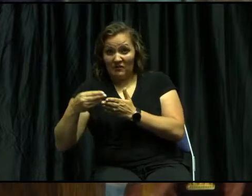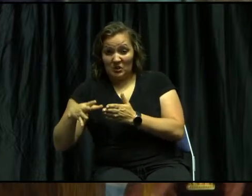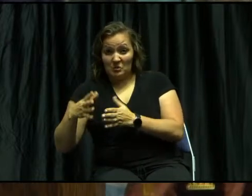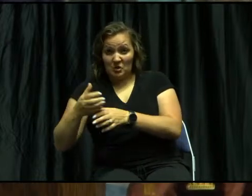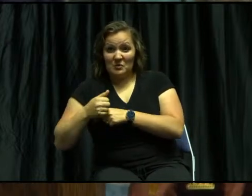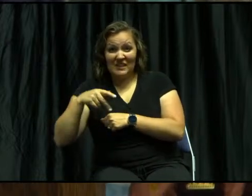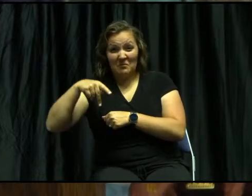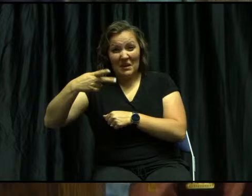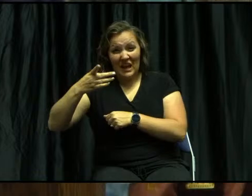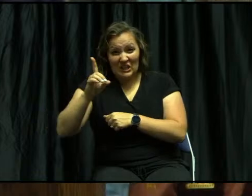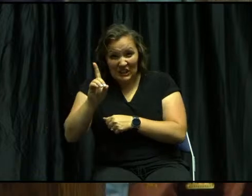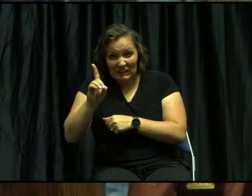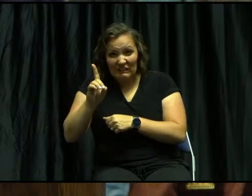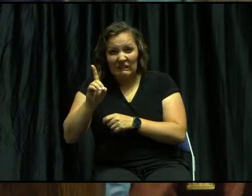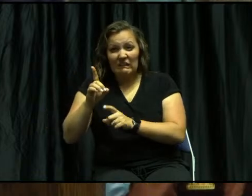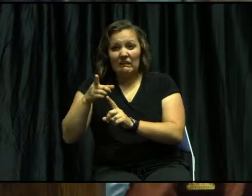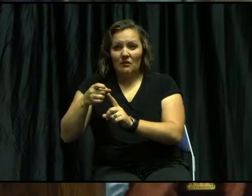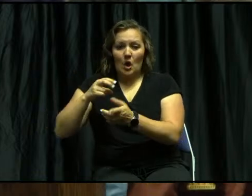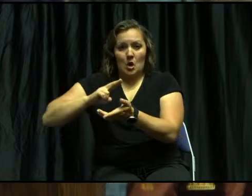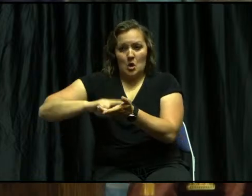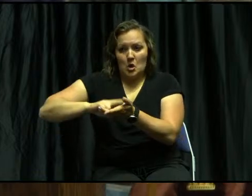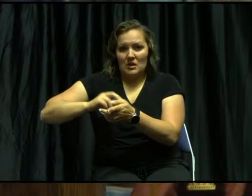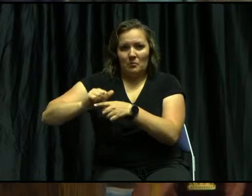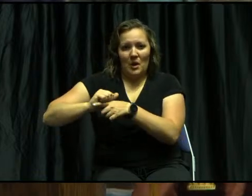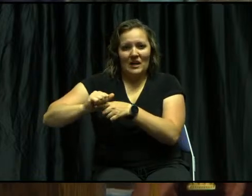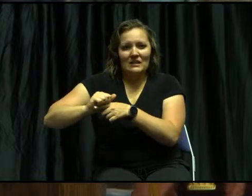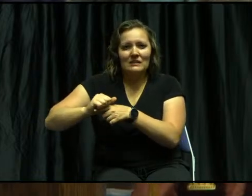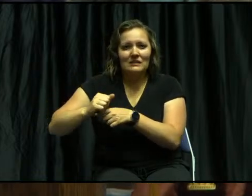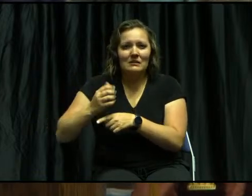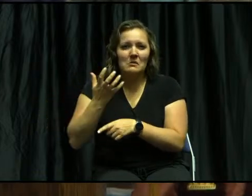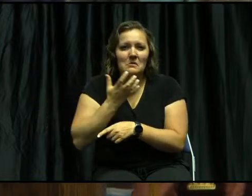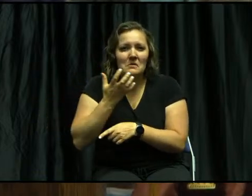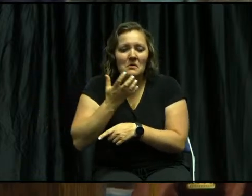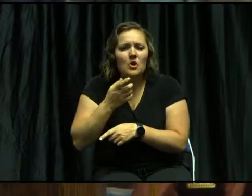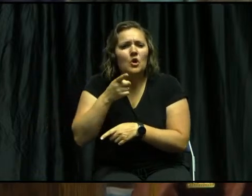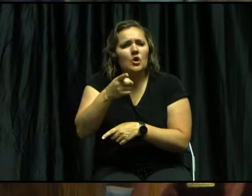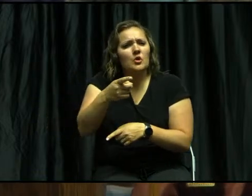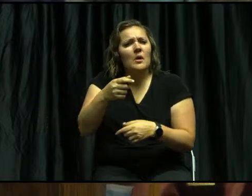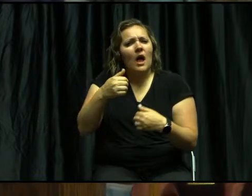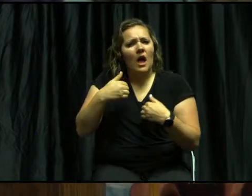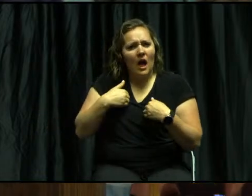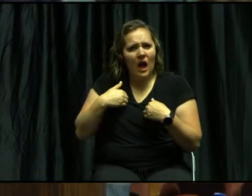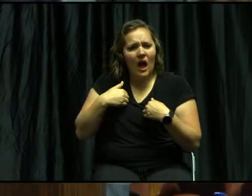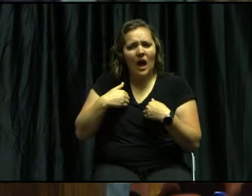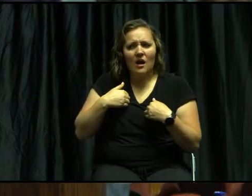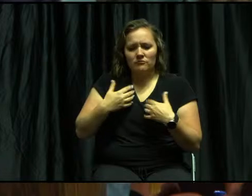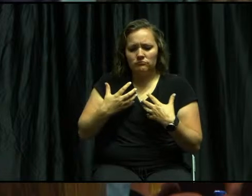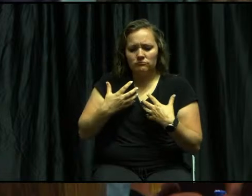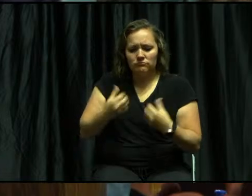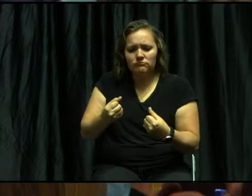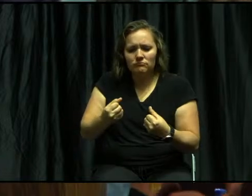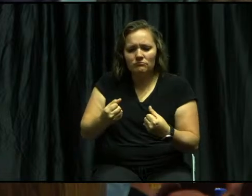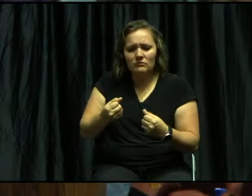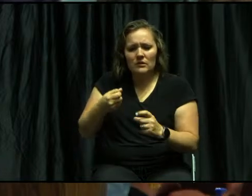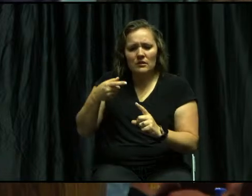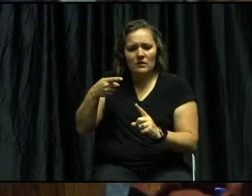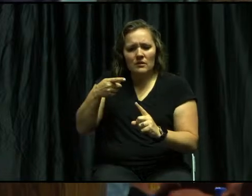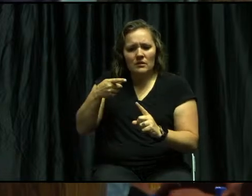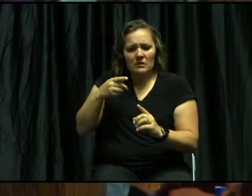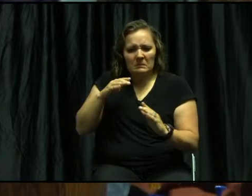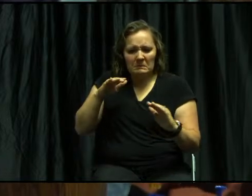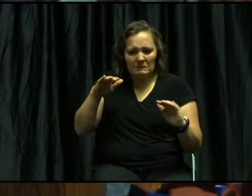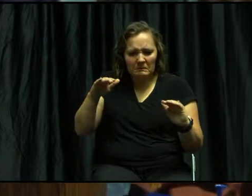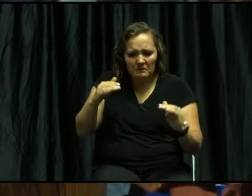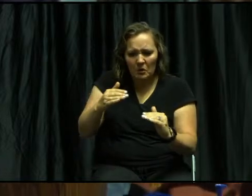University with a Doctorate of Nursing Practice, you can have confidence that the personalized attention and support you